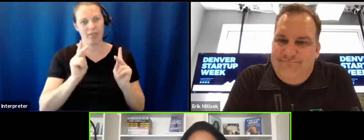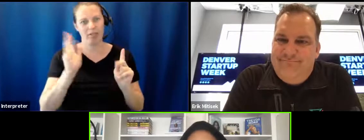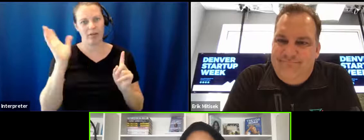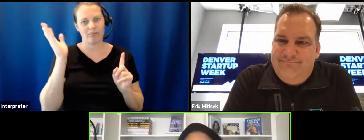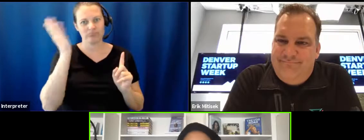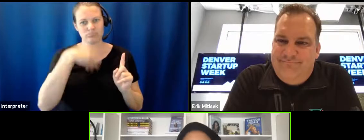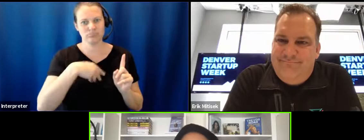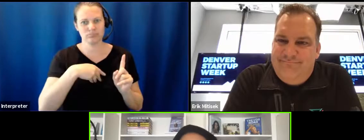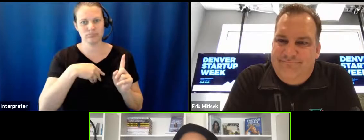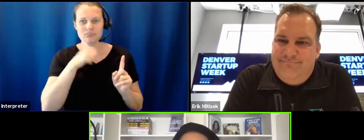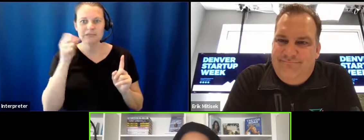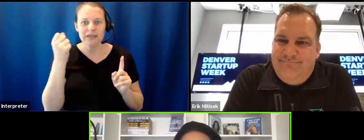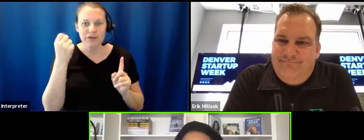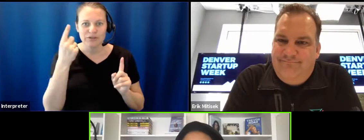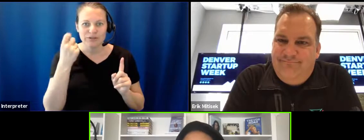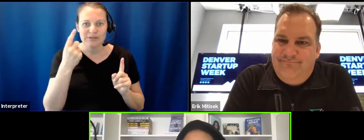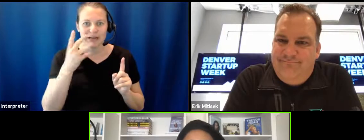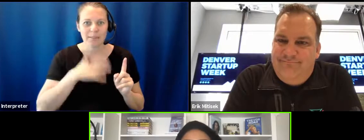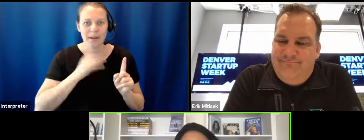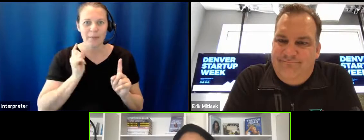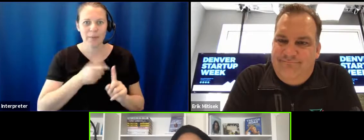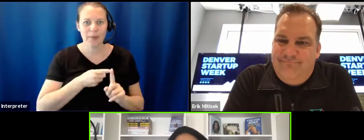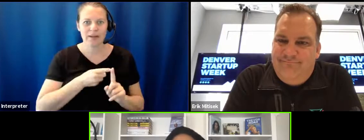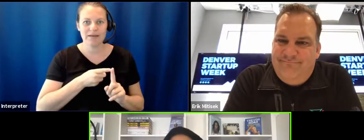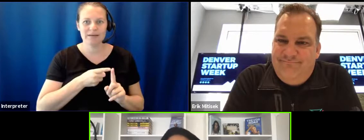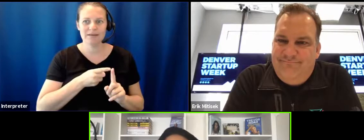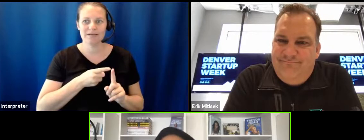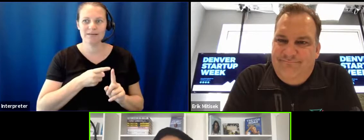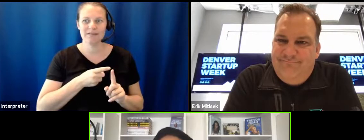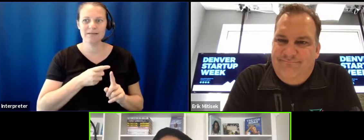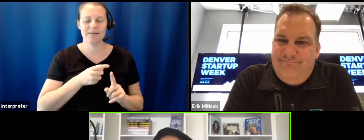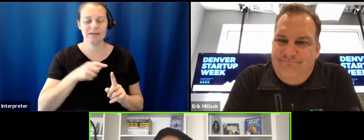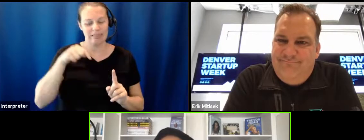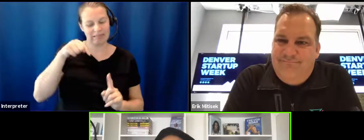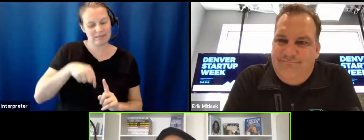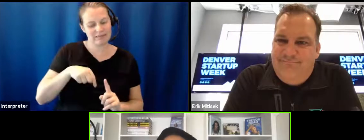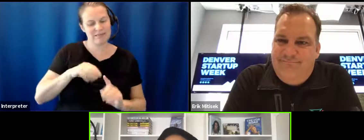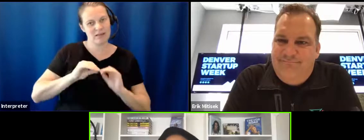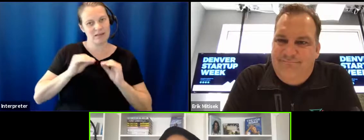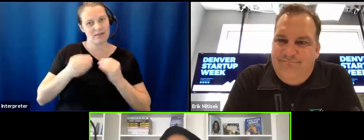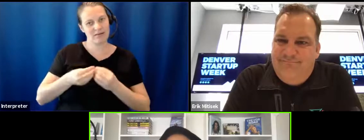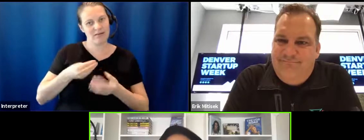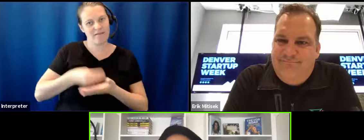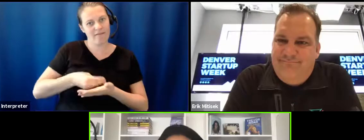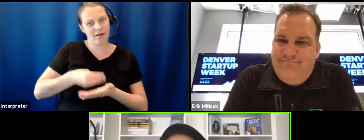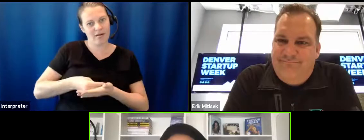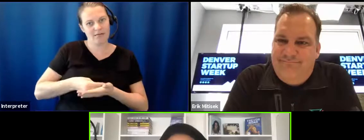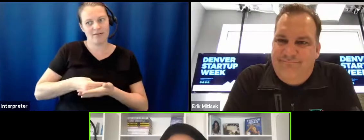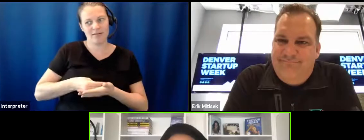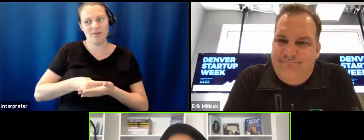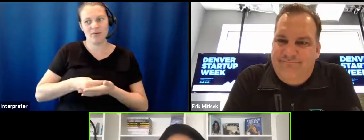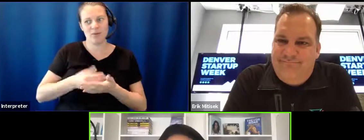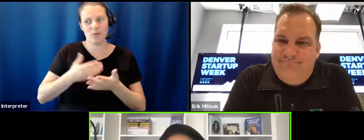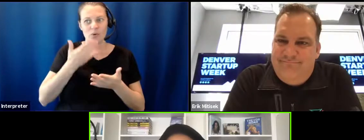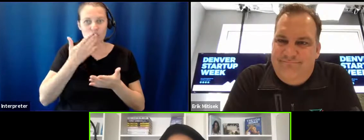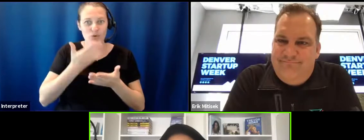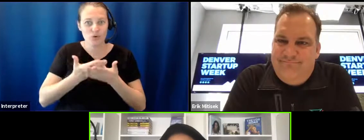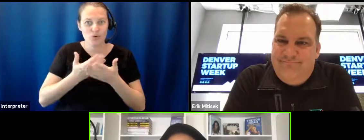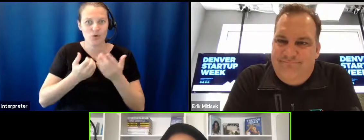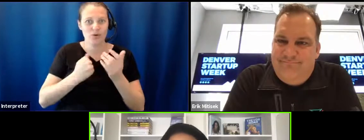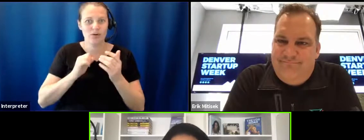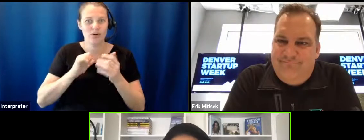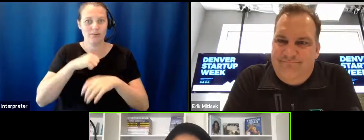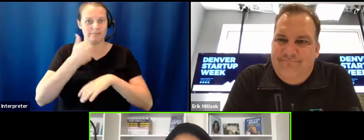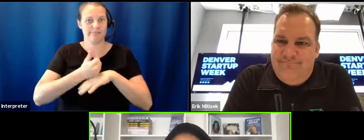oh, this is a diversity fund, instead of this is a fund with incredible founders and companies that